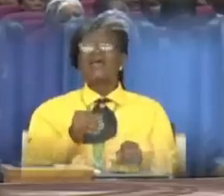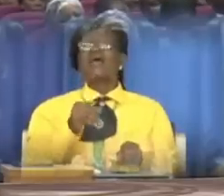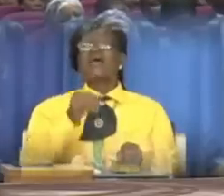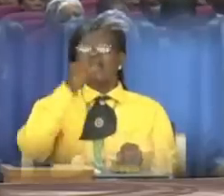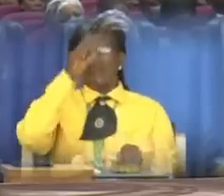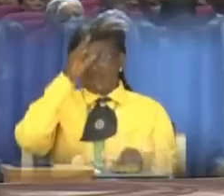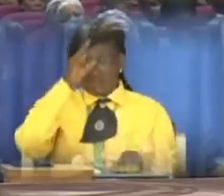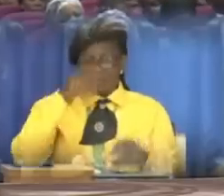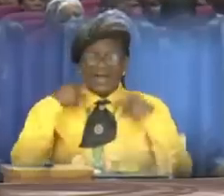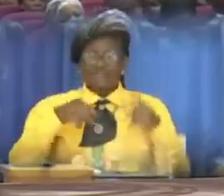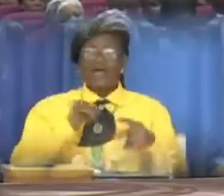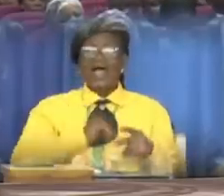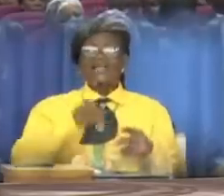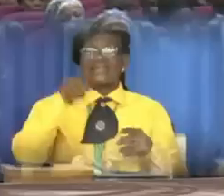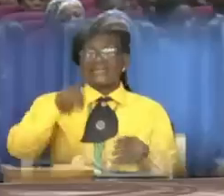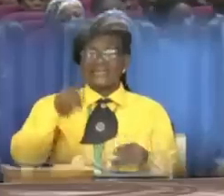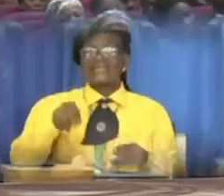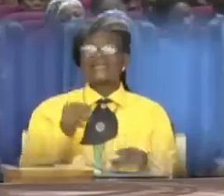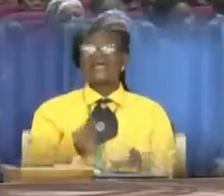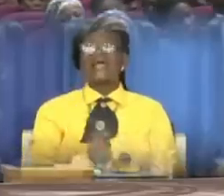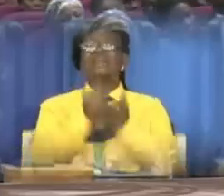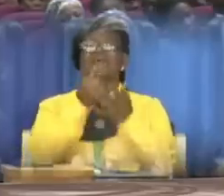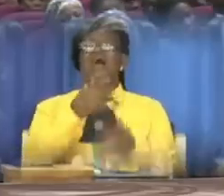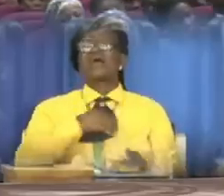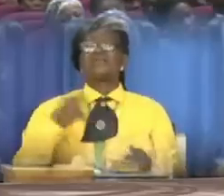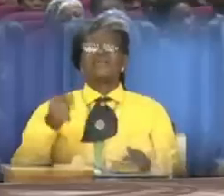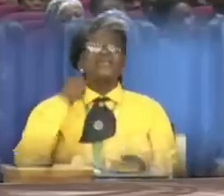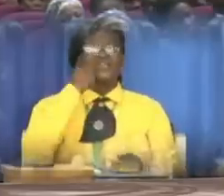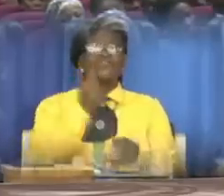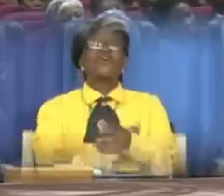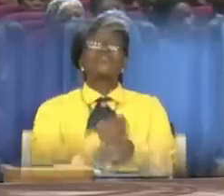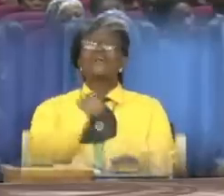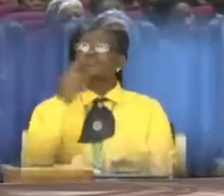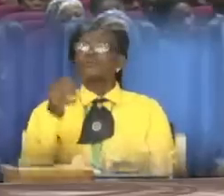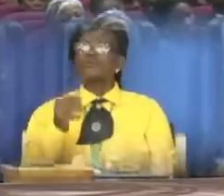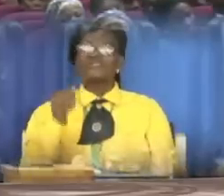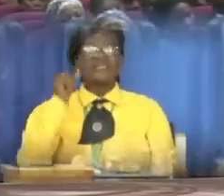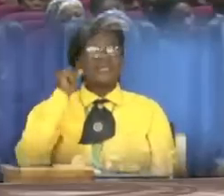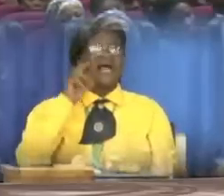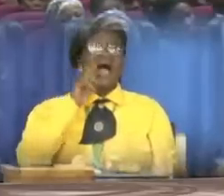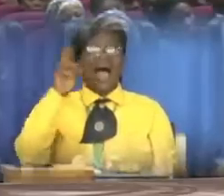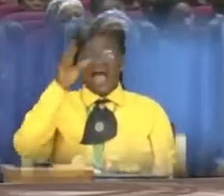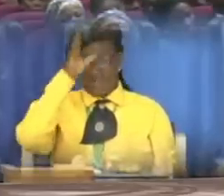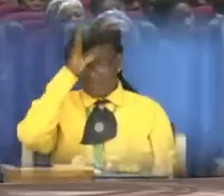father, Daddy, she said, I belong to